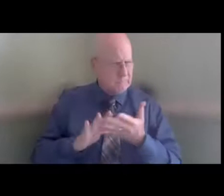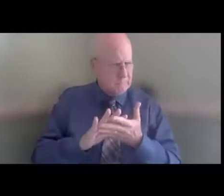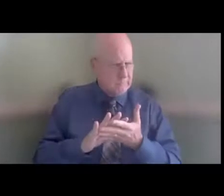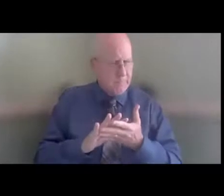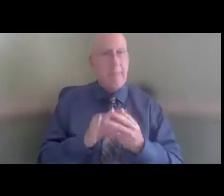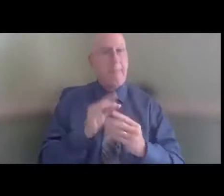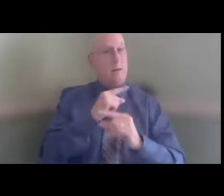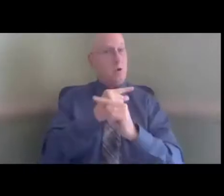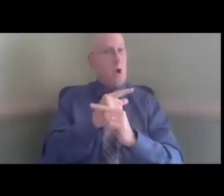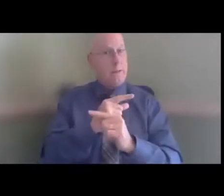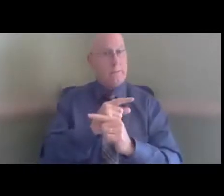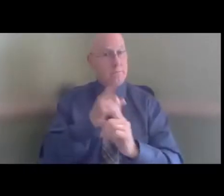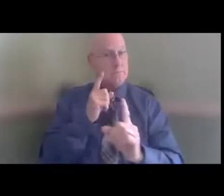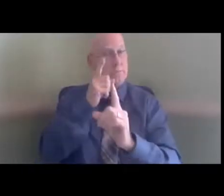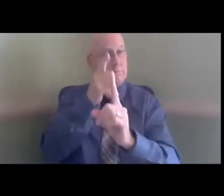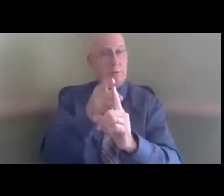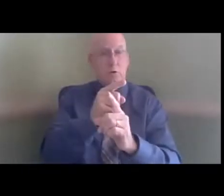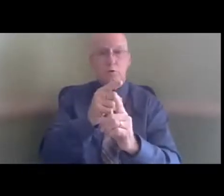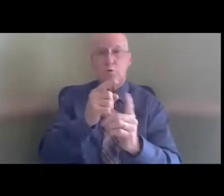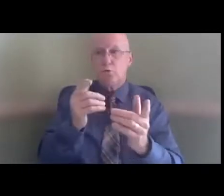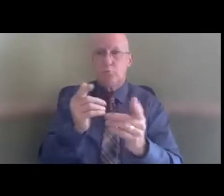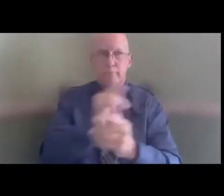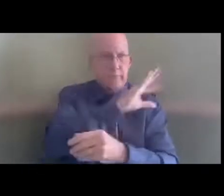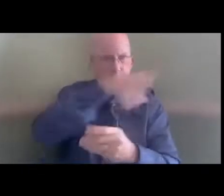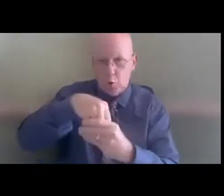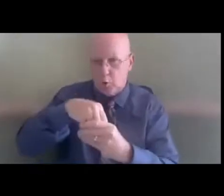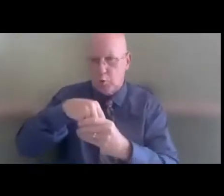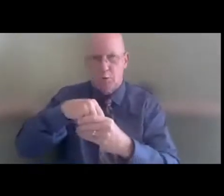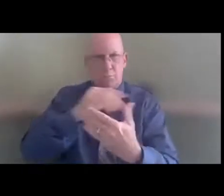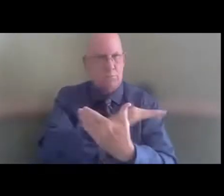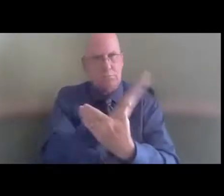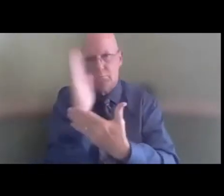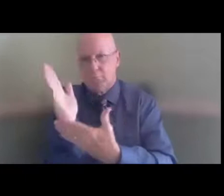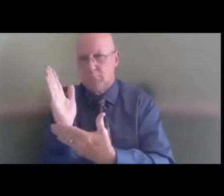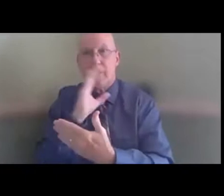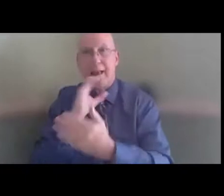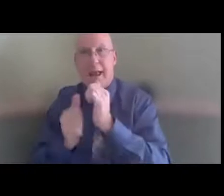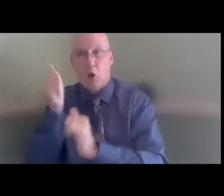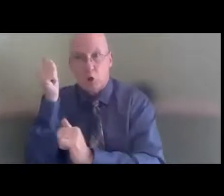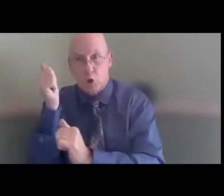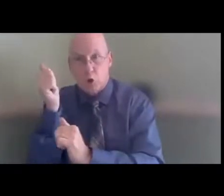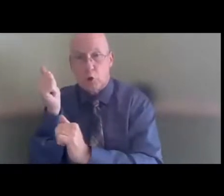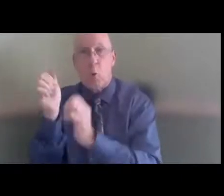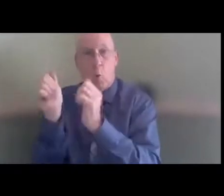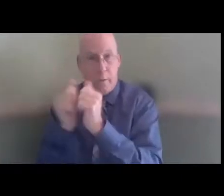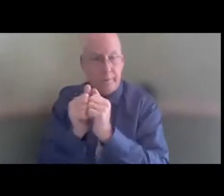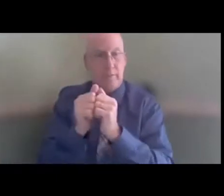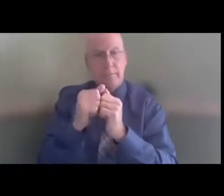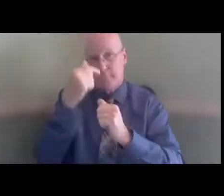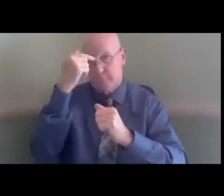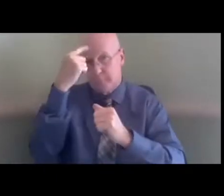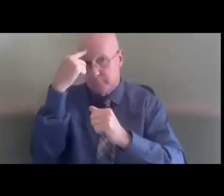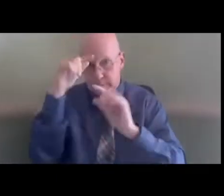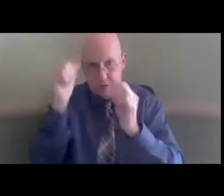was intended to cover the entire range of, our elderly with a dementia or